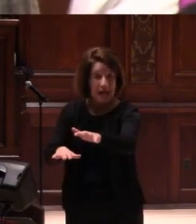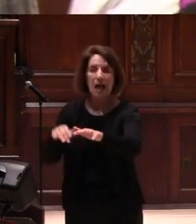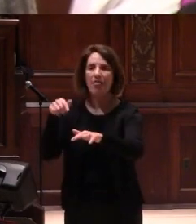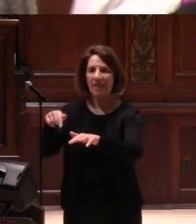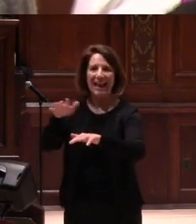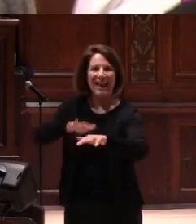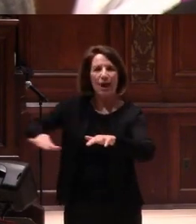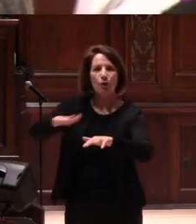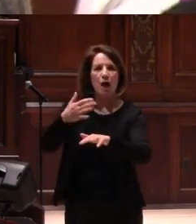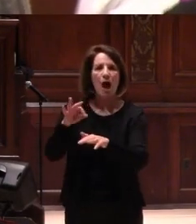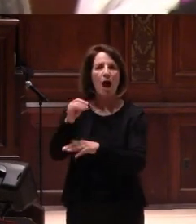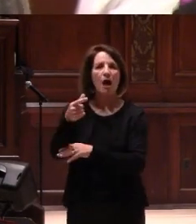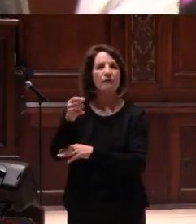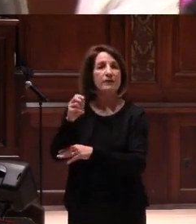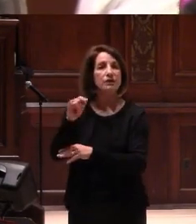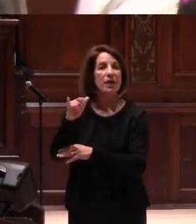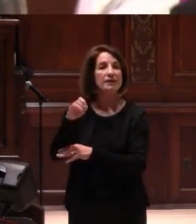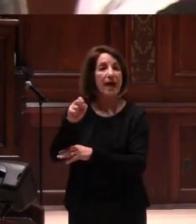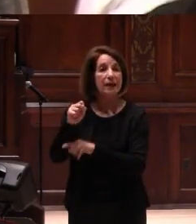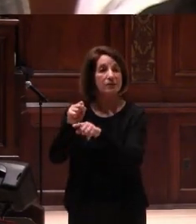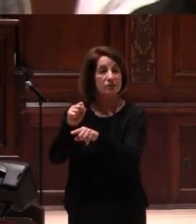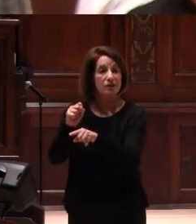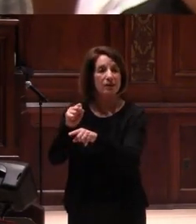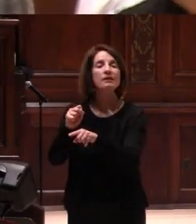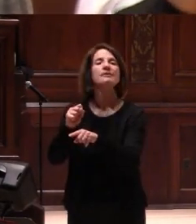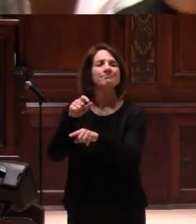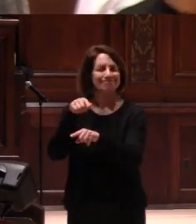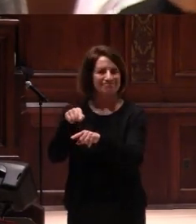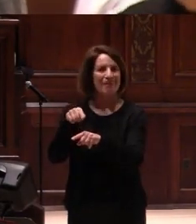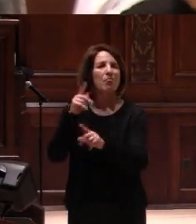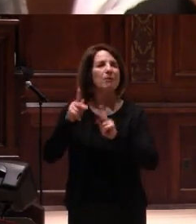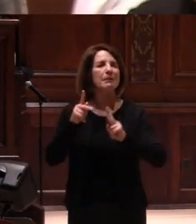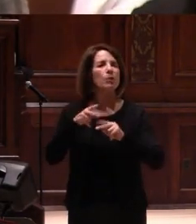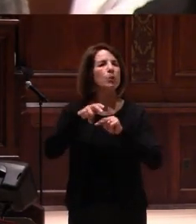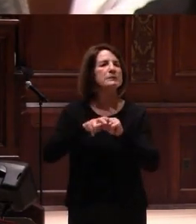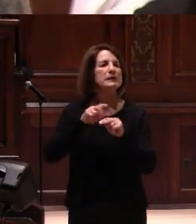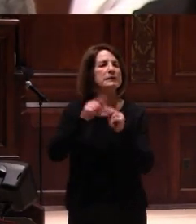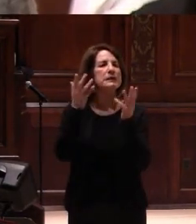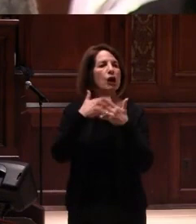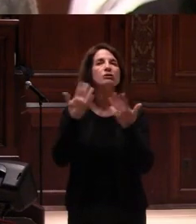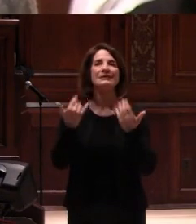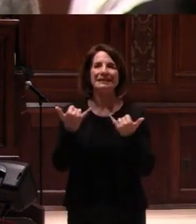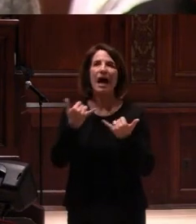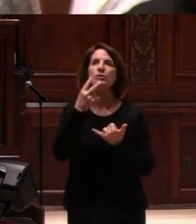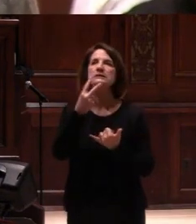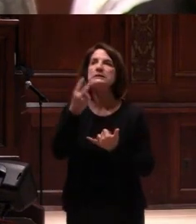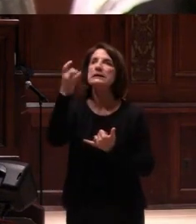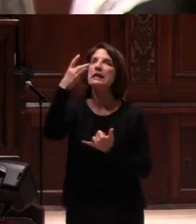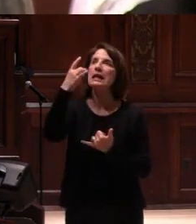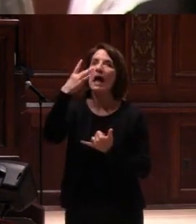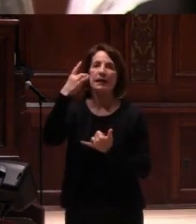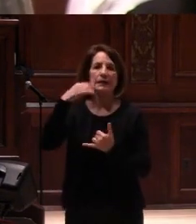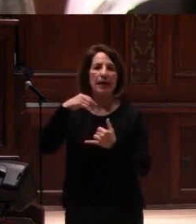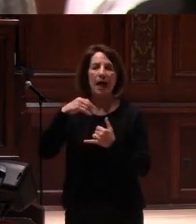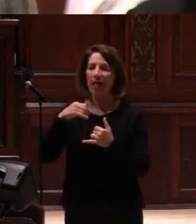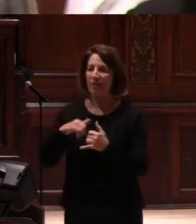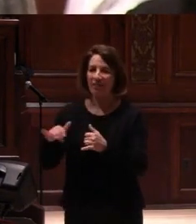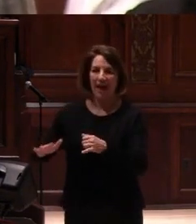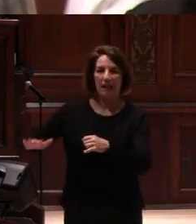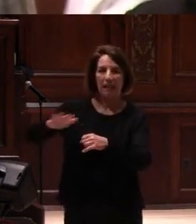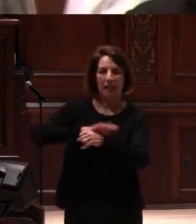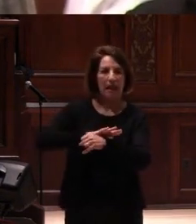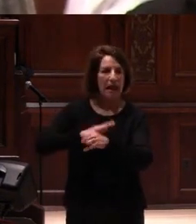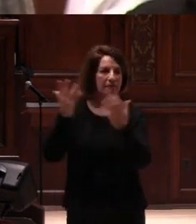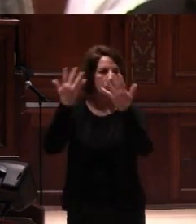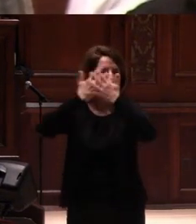Gentiles. The people who sit in darkness have seen a great light. On those dwelling in land overshadowed by death, light